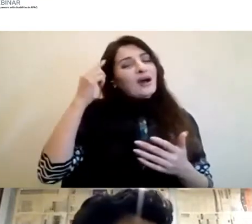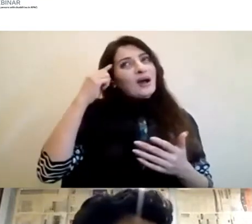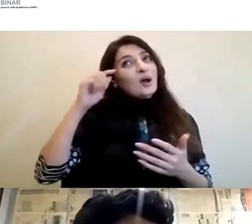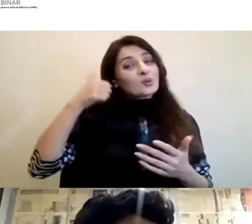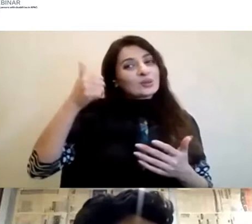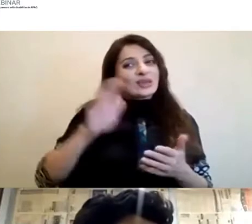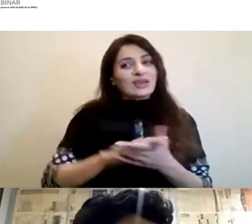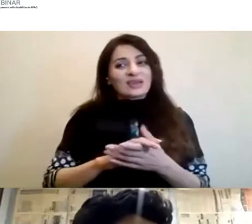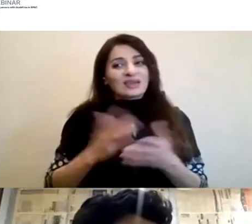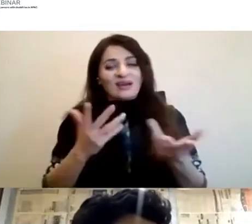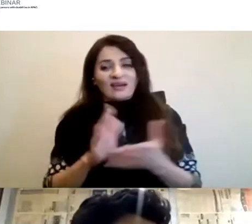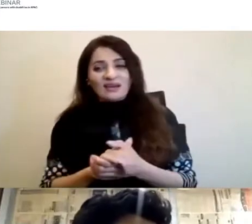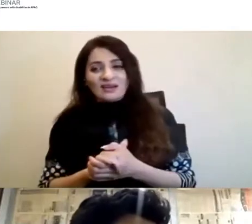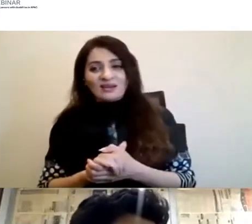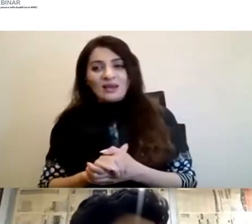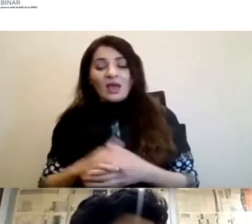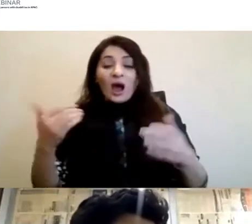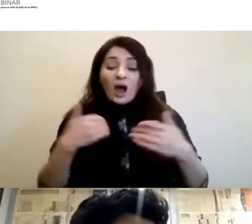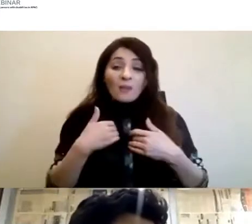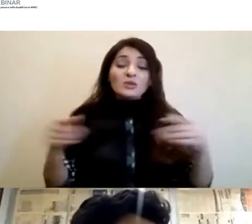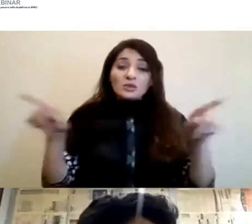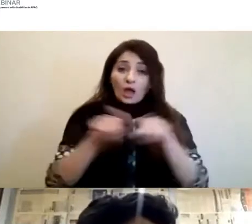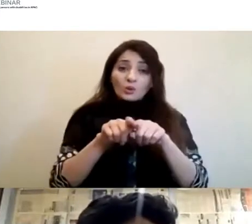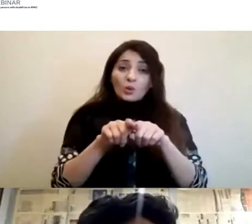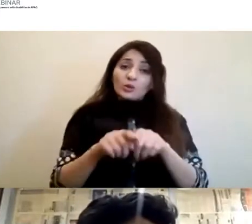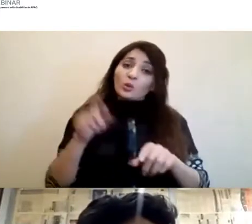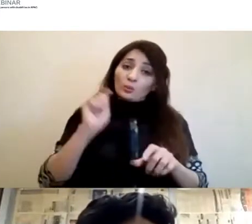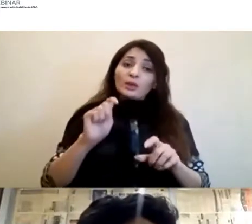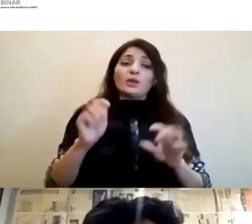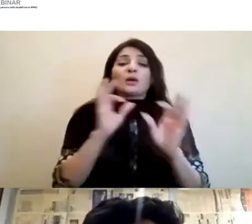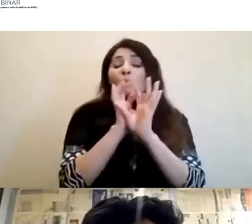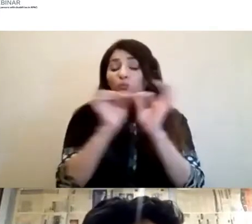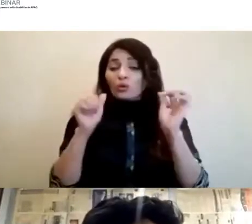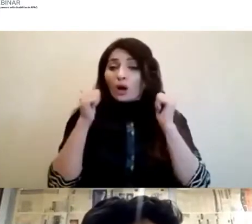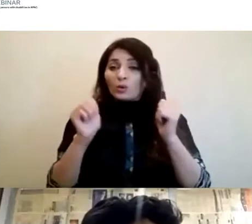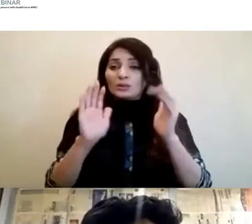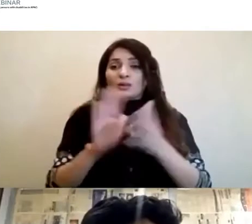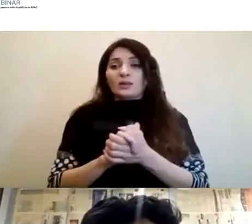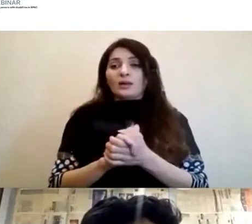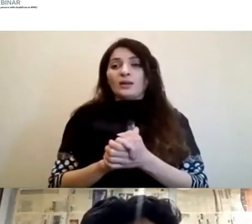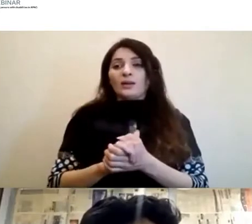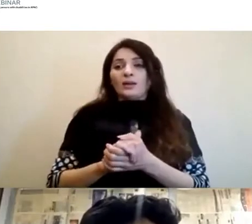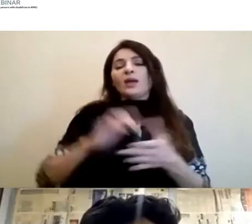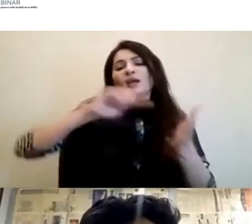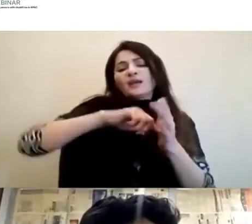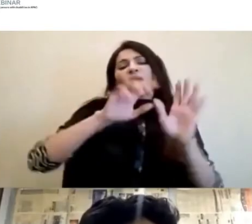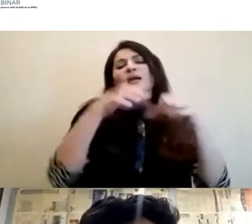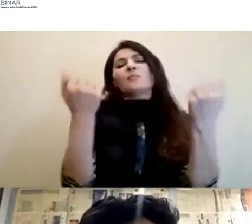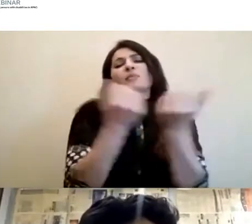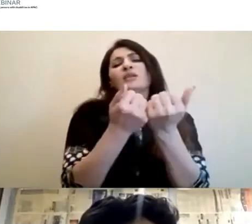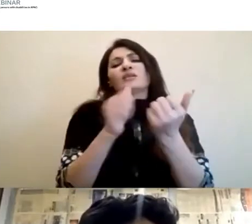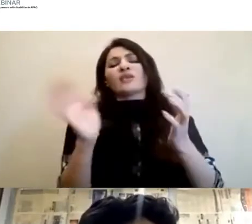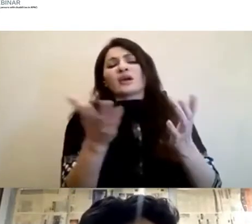Nothing about us without us. I believe the companies, tech companies, ICT provider, developer will